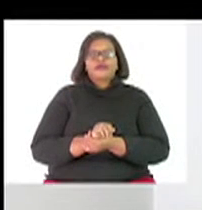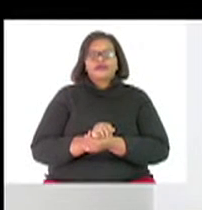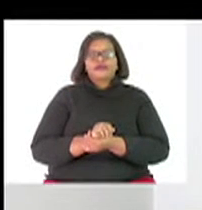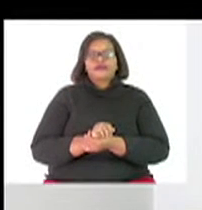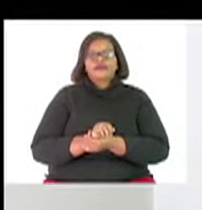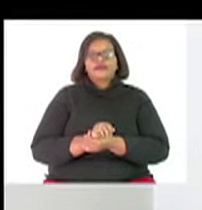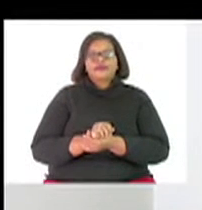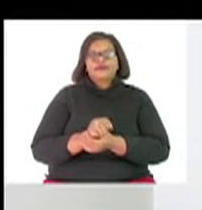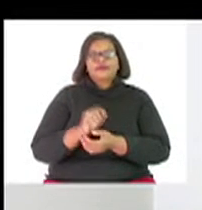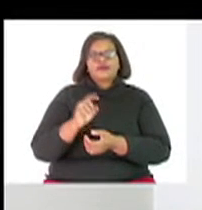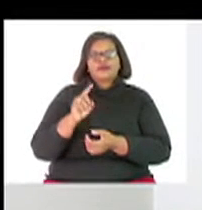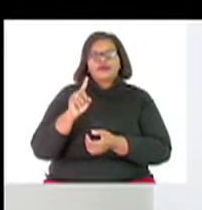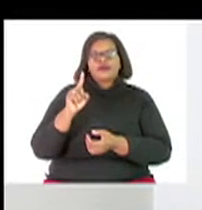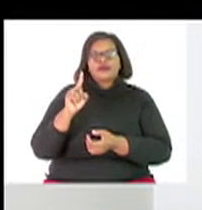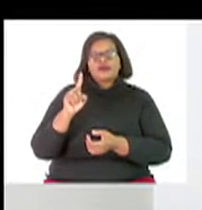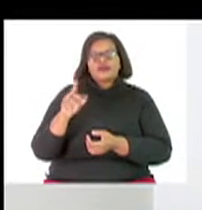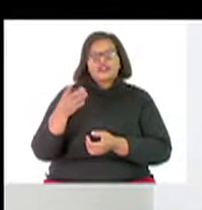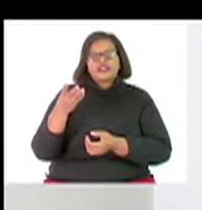12,